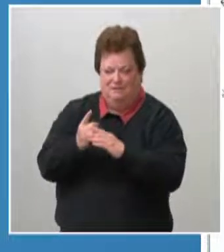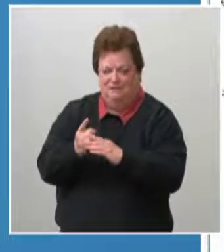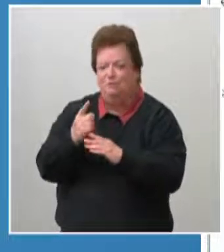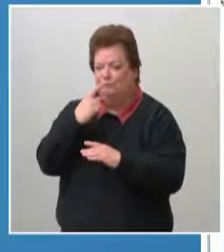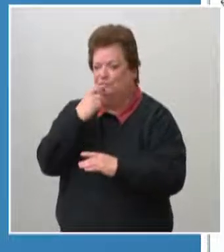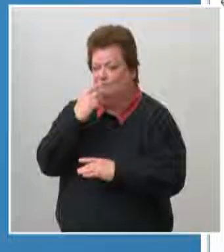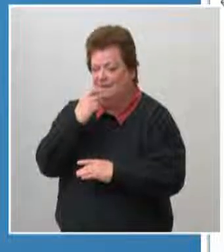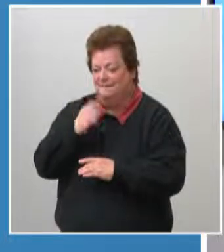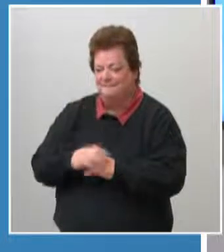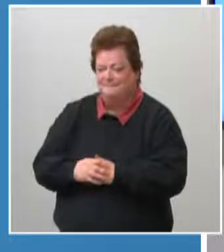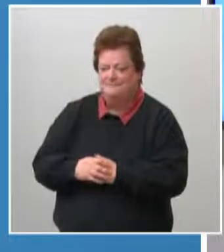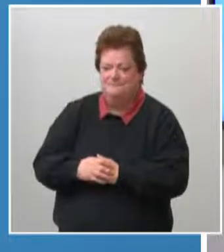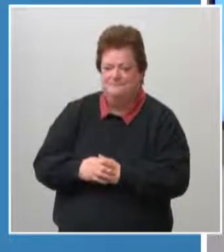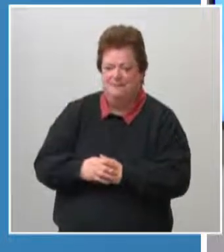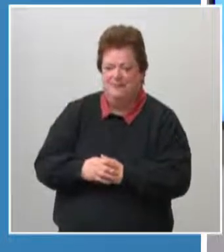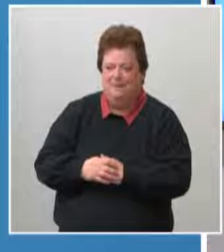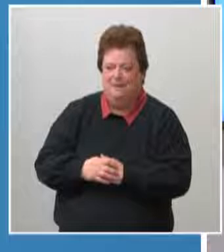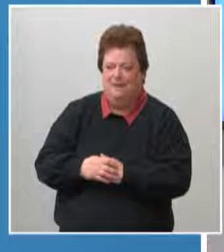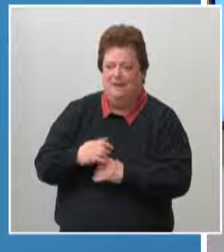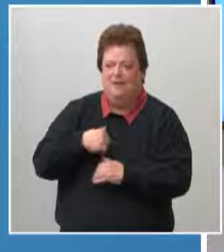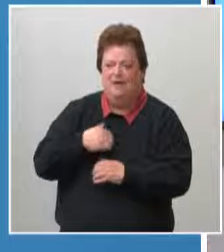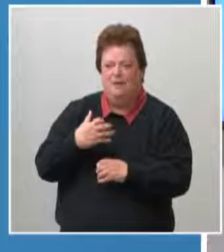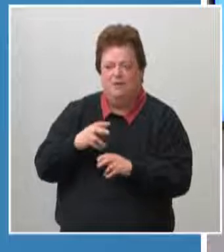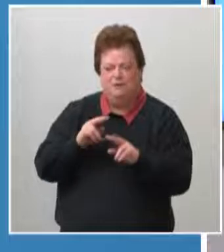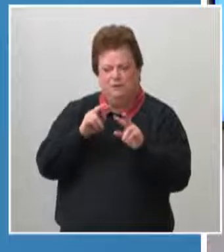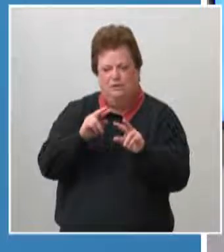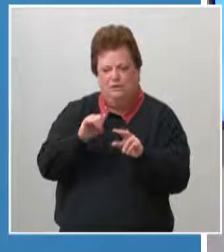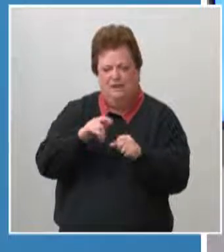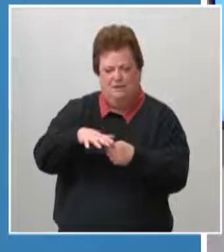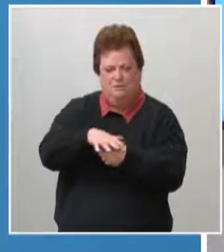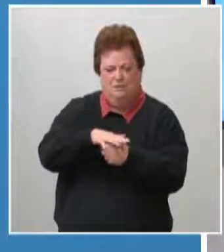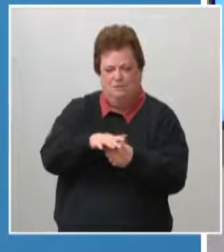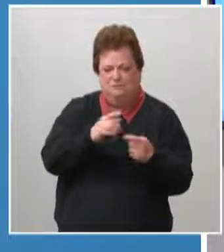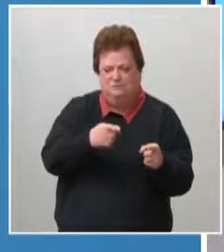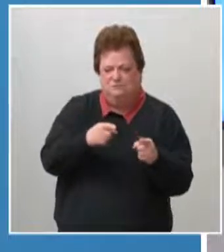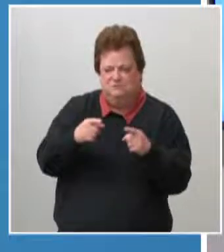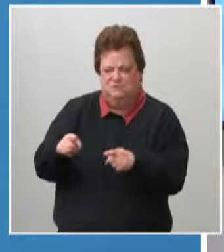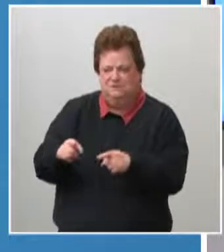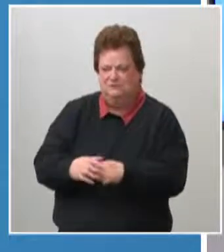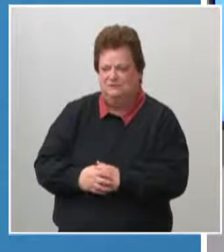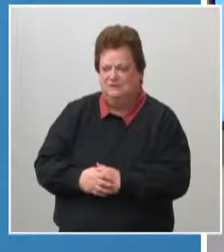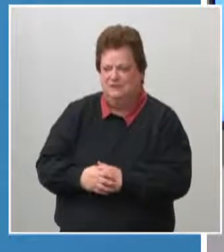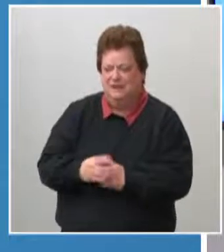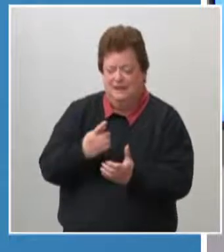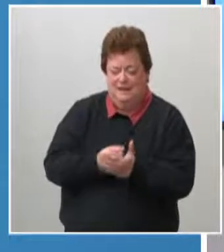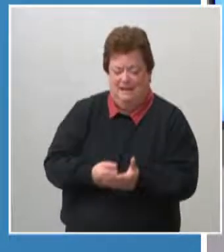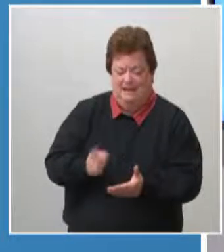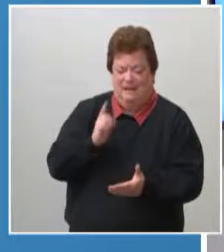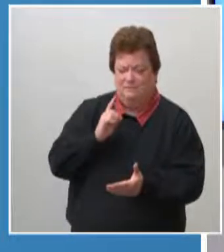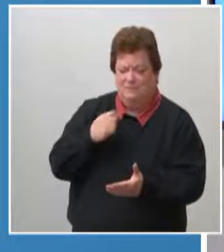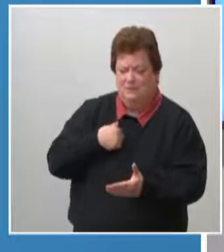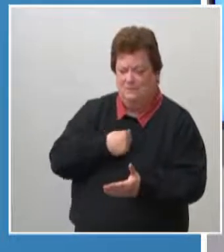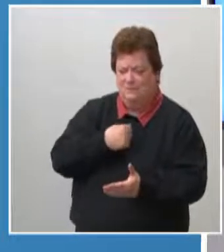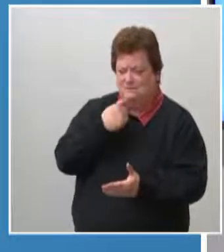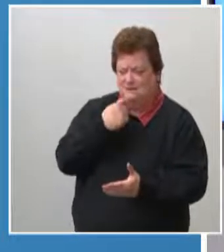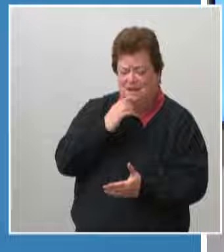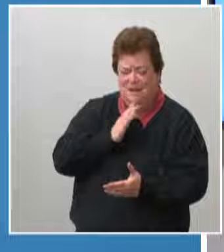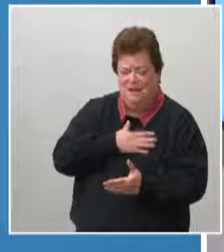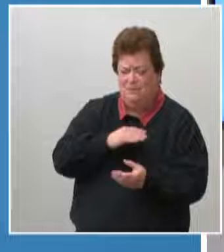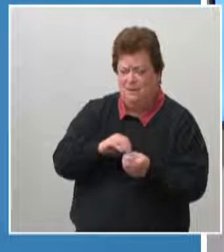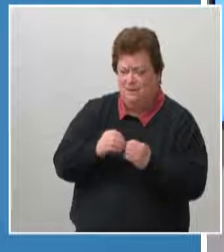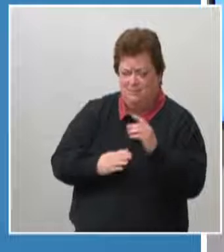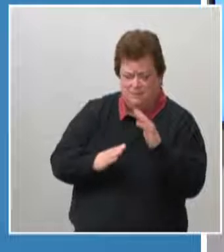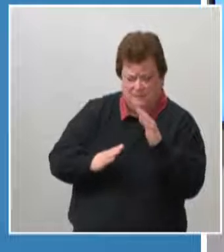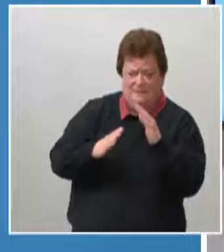week. I'd like us to take a look at our local situation. Last week, we shared that our cases had